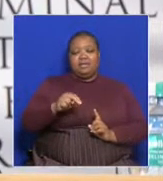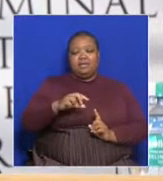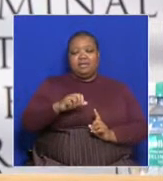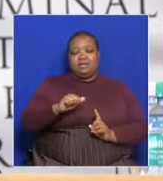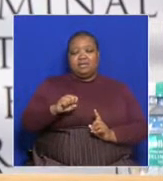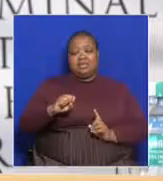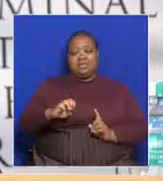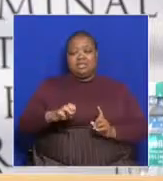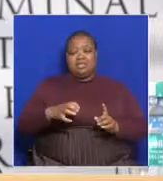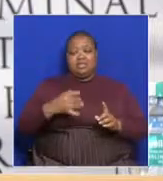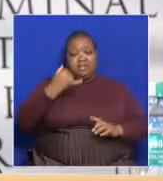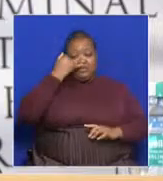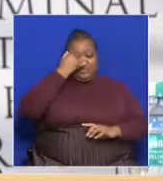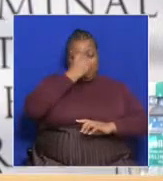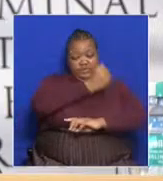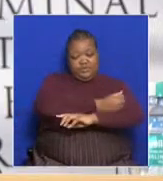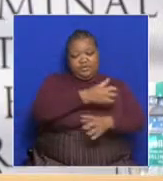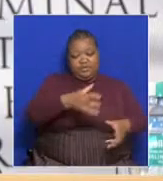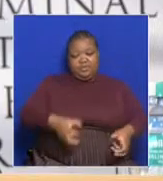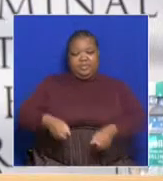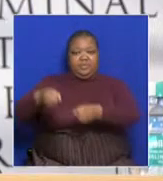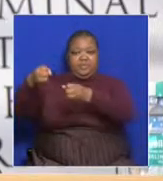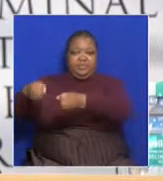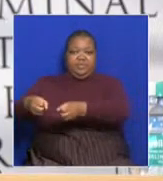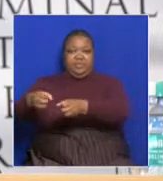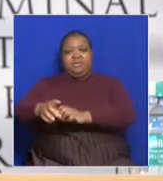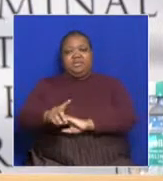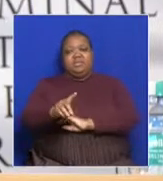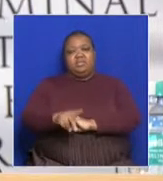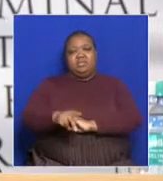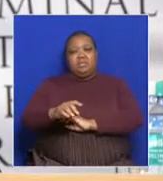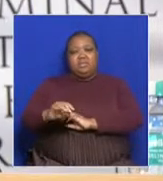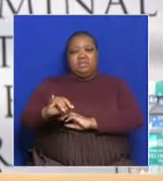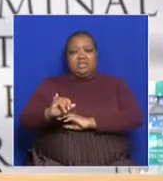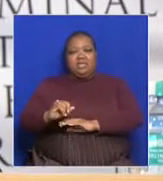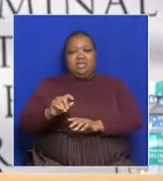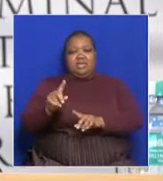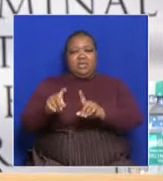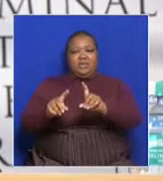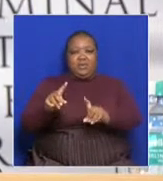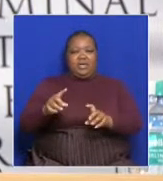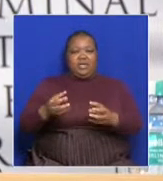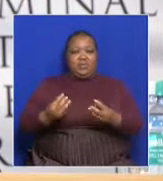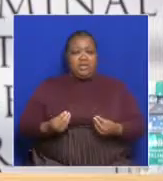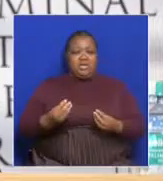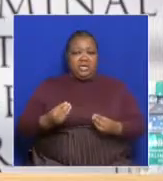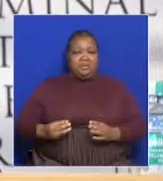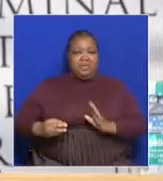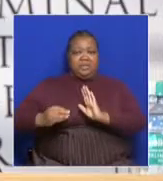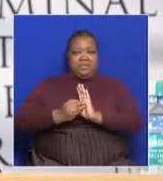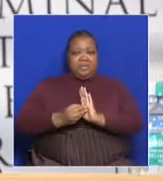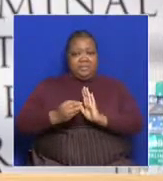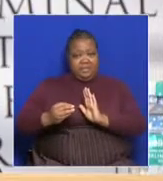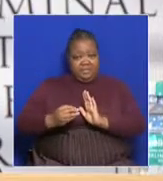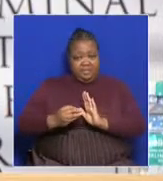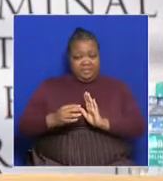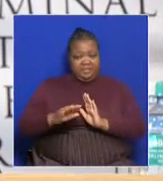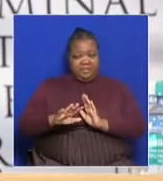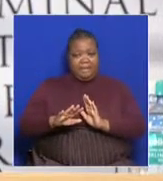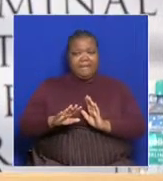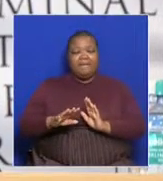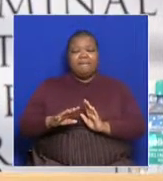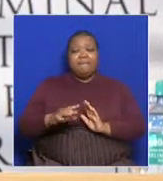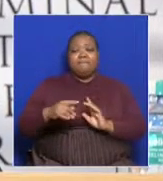booked in a DPCI inquiry number, right? Correct. And I take it, and I think somewhere it stated that he opened